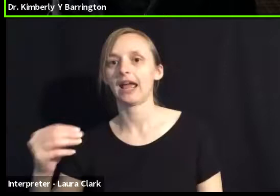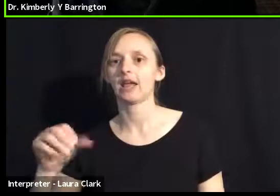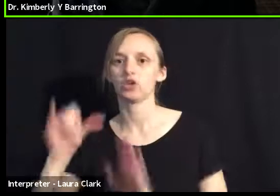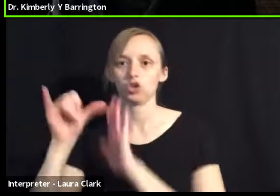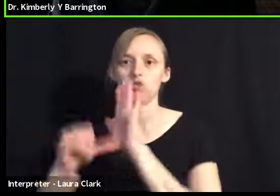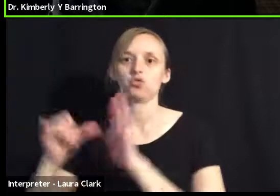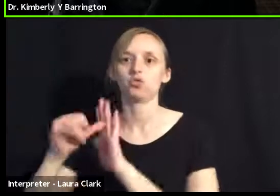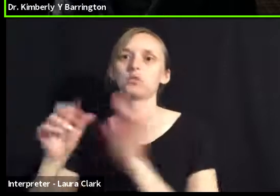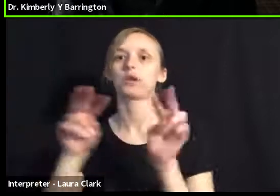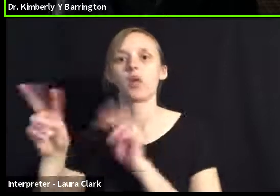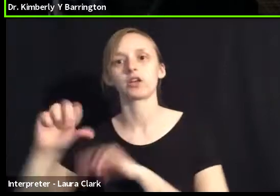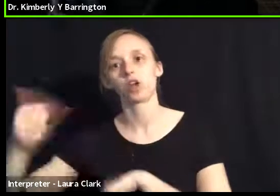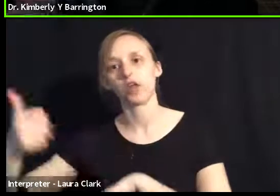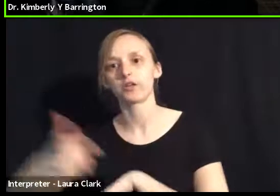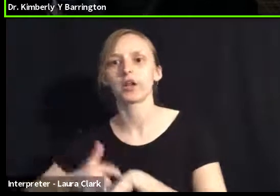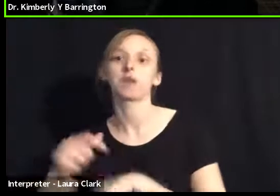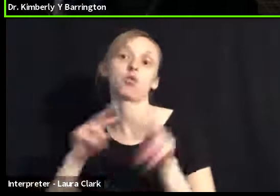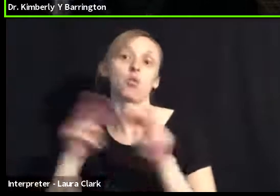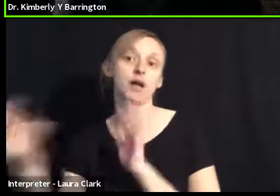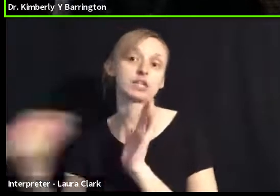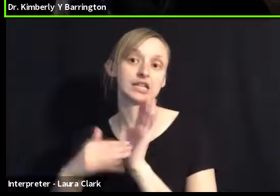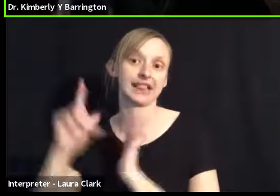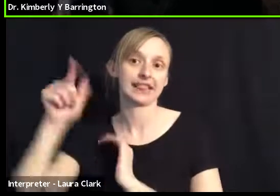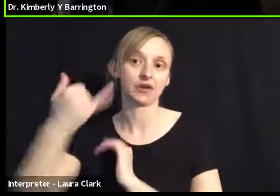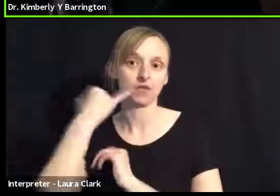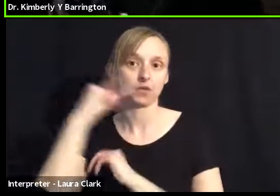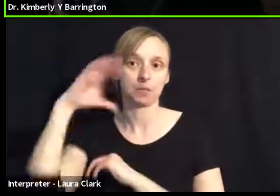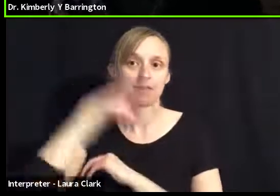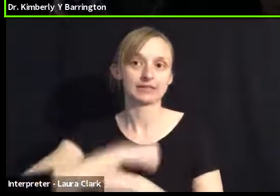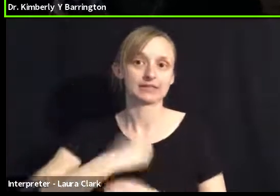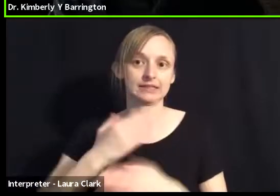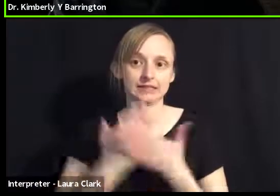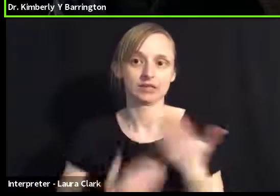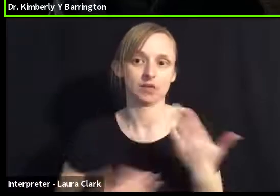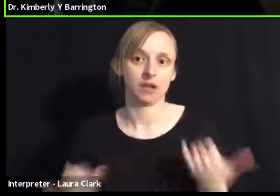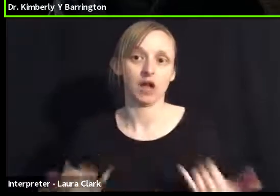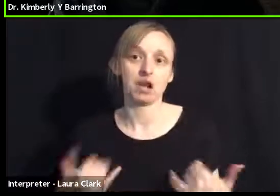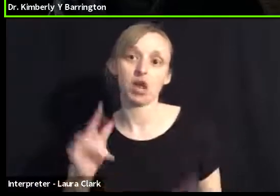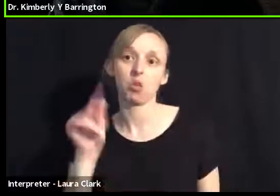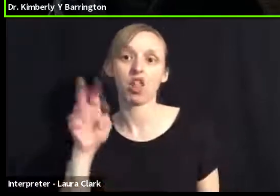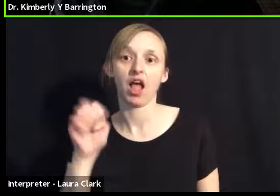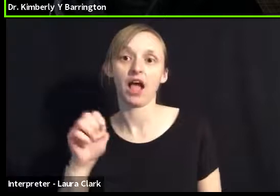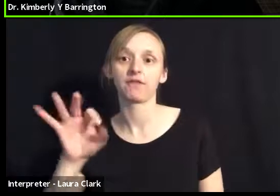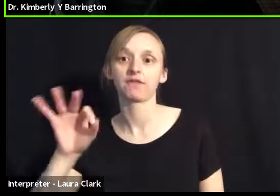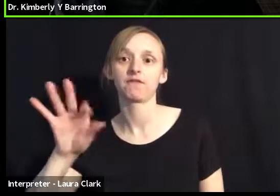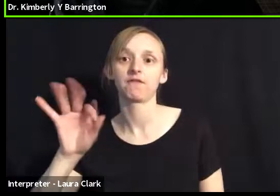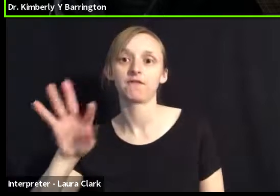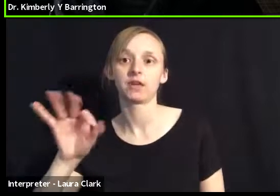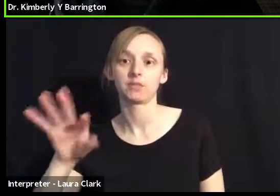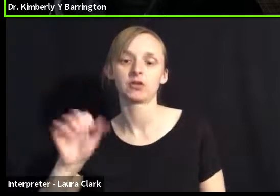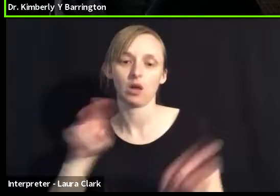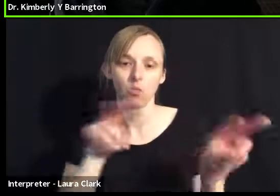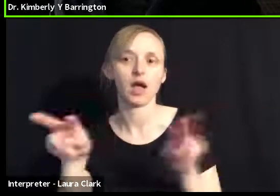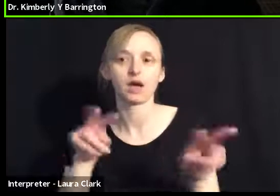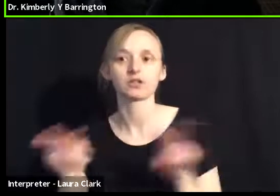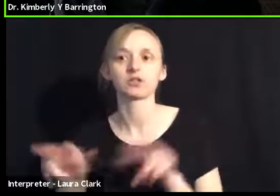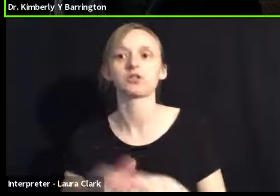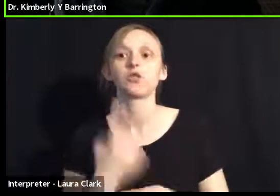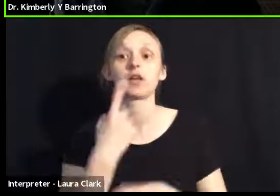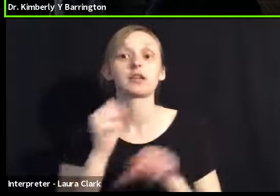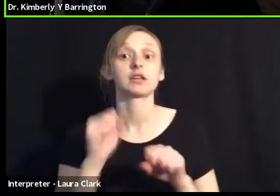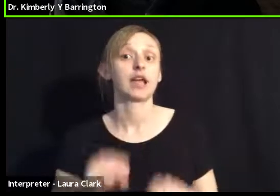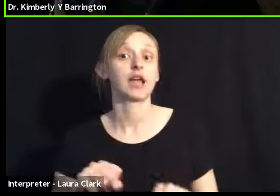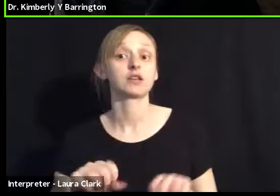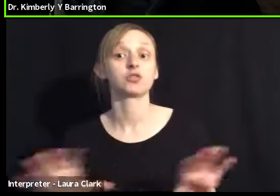ways and watch the replay if you don't catch us live right now. But so one of the things that you can do is request